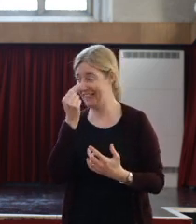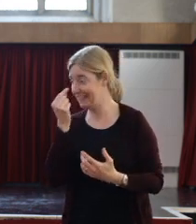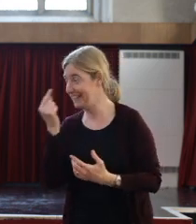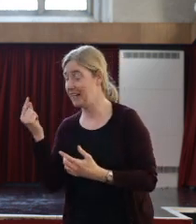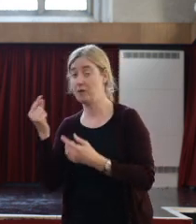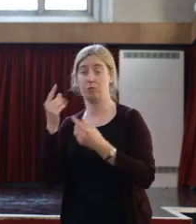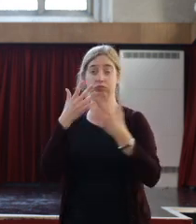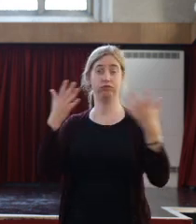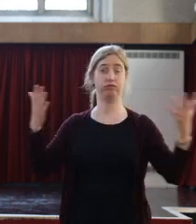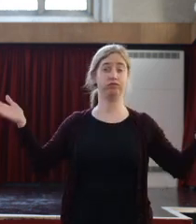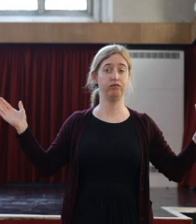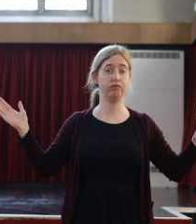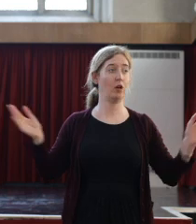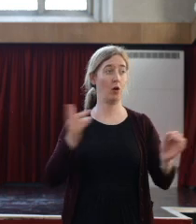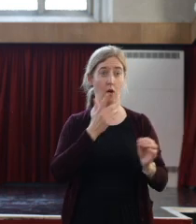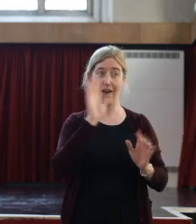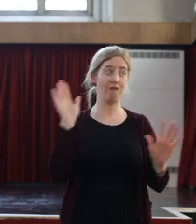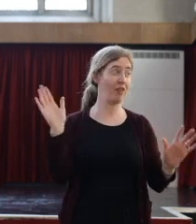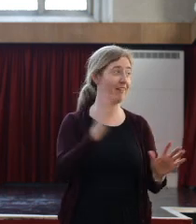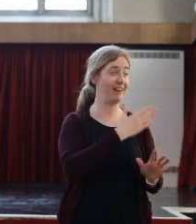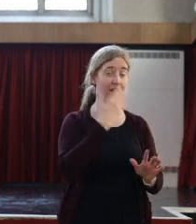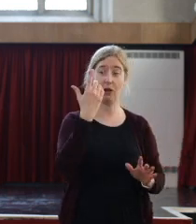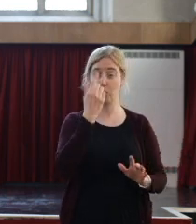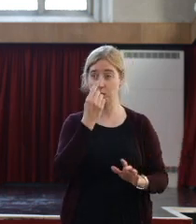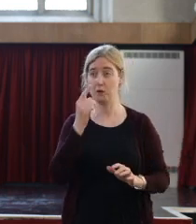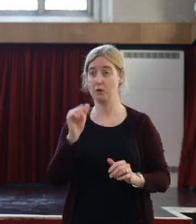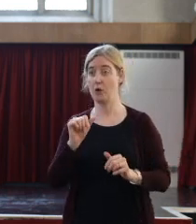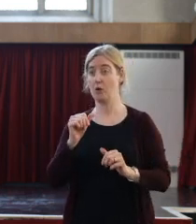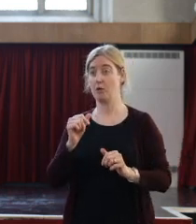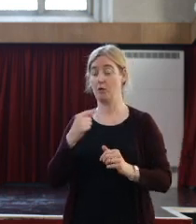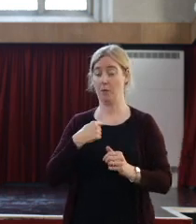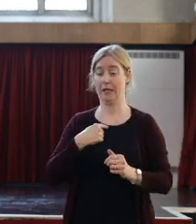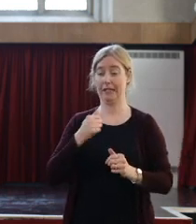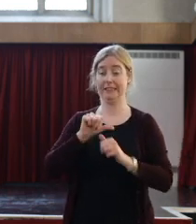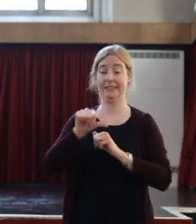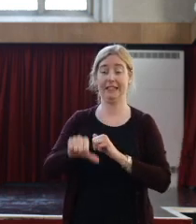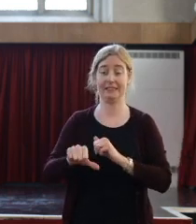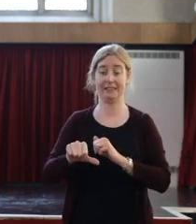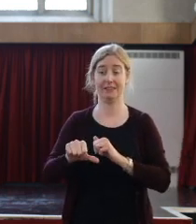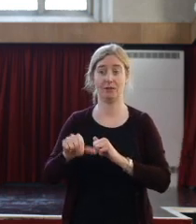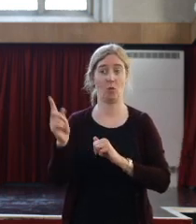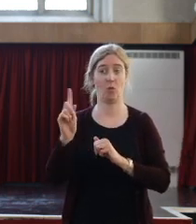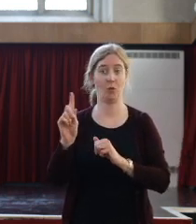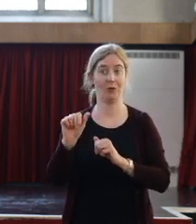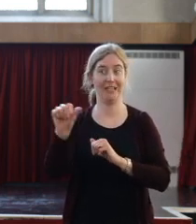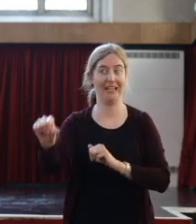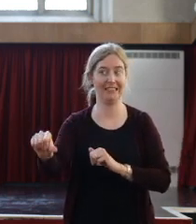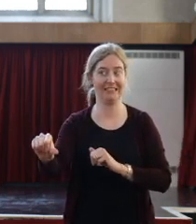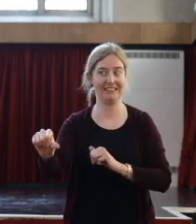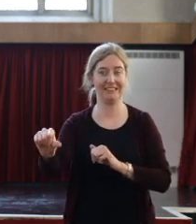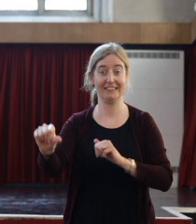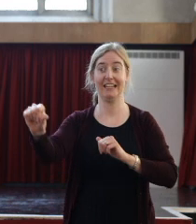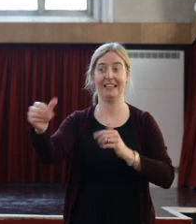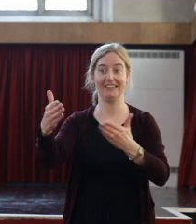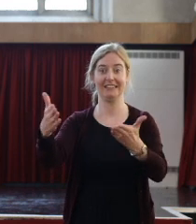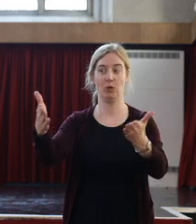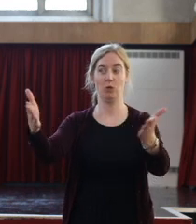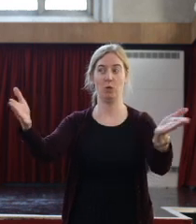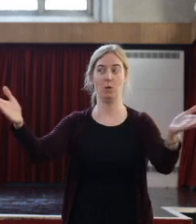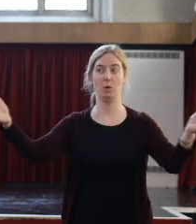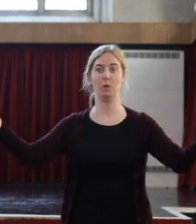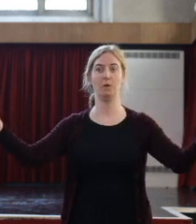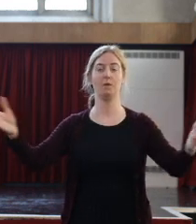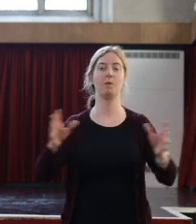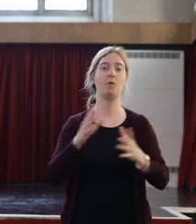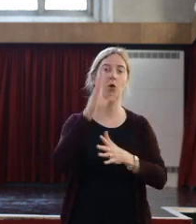is making things bigger. And the next question really is, you know, where do I take that now, and how can I make it even more immersive,